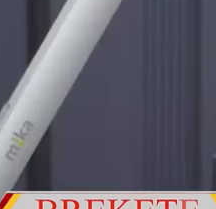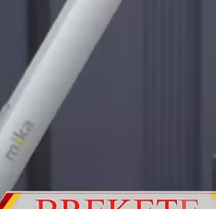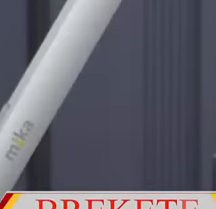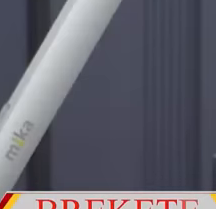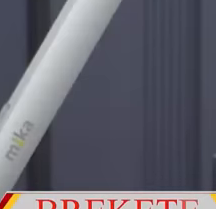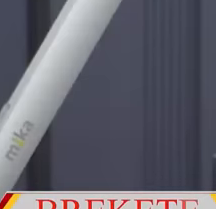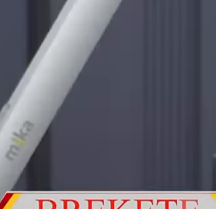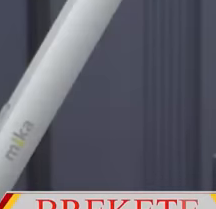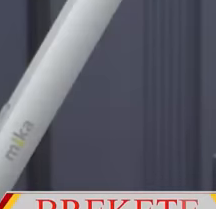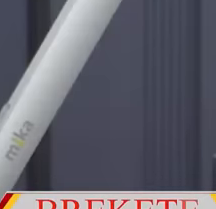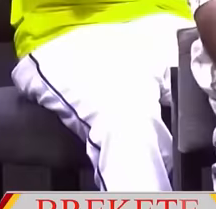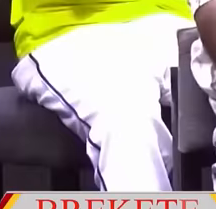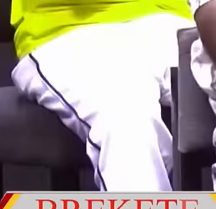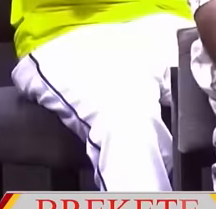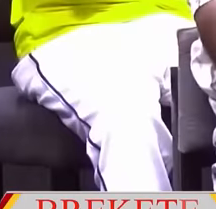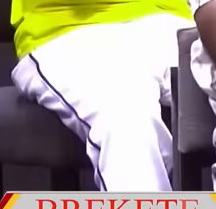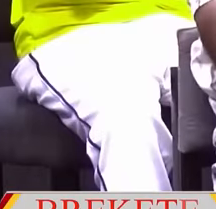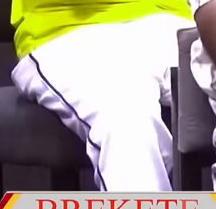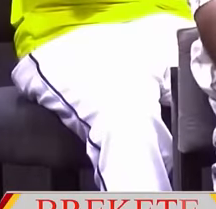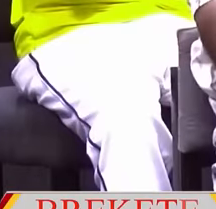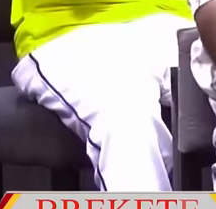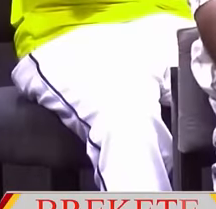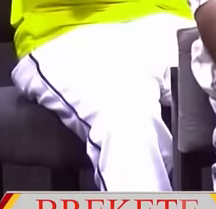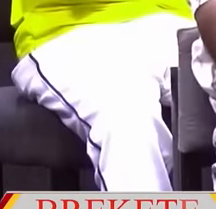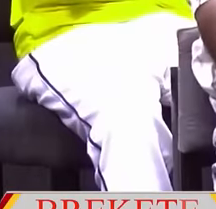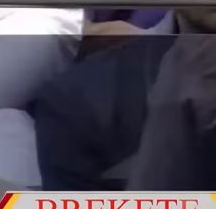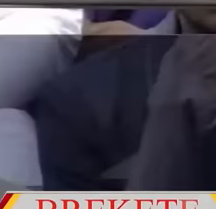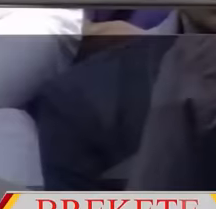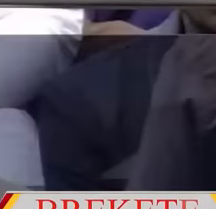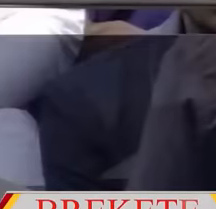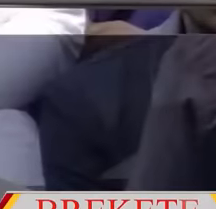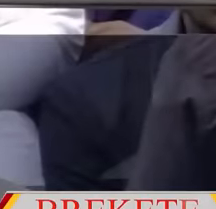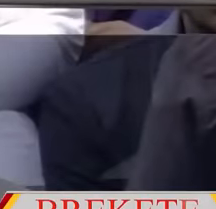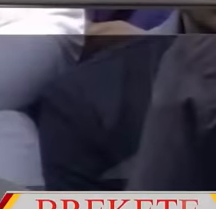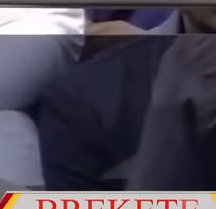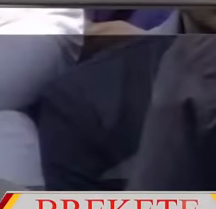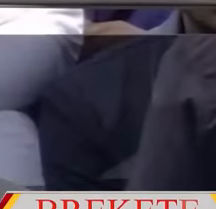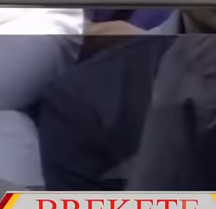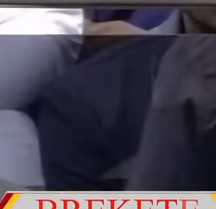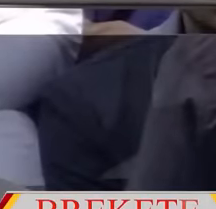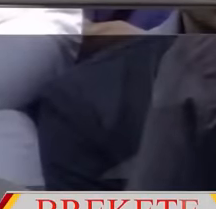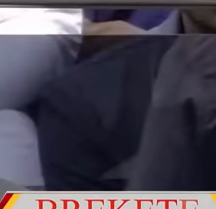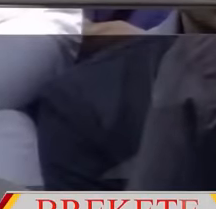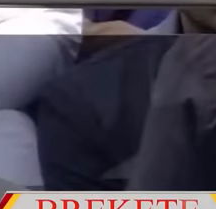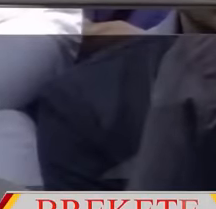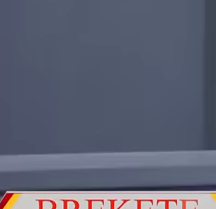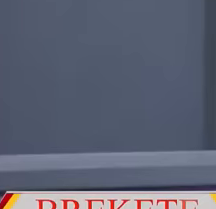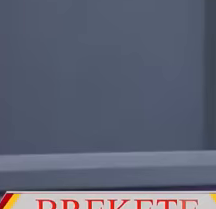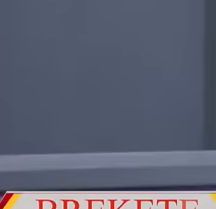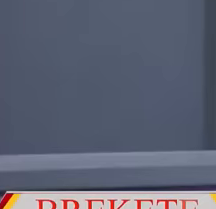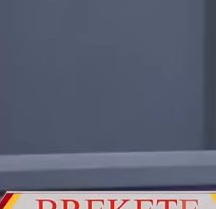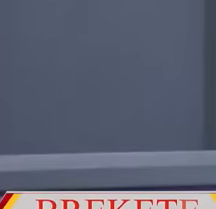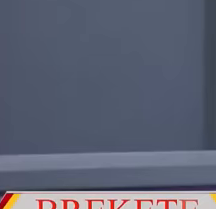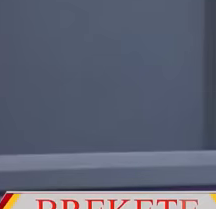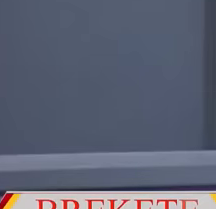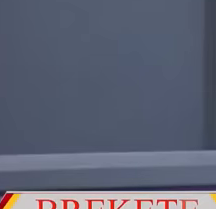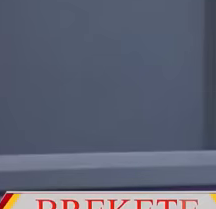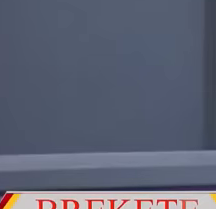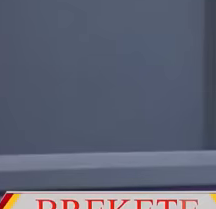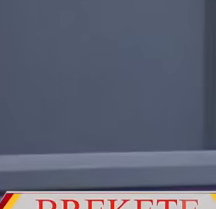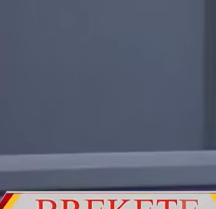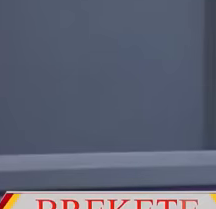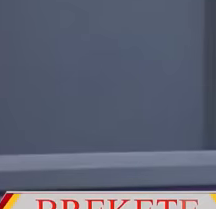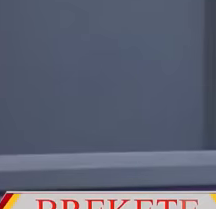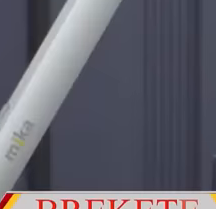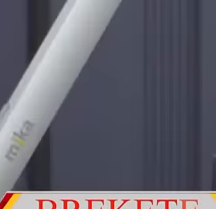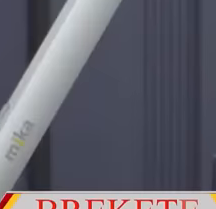day go better. Okay. Thank you very much. Thank you very much. May God continue to bless you. Amen, sir. May you never protect